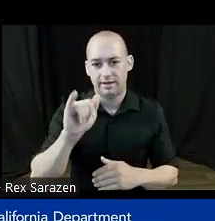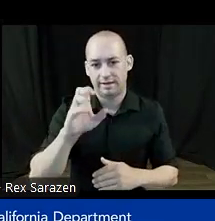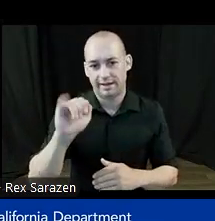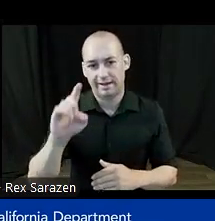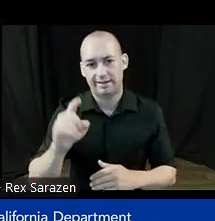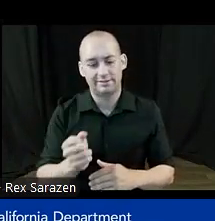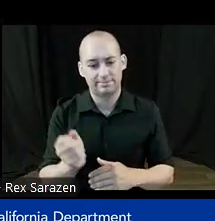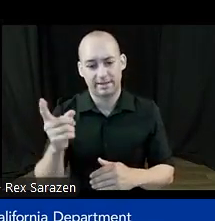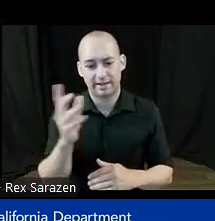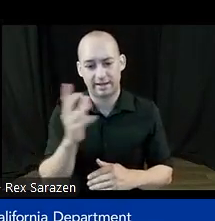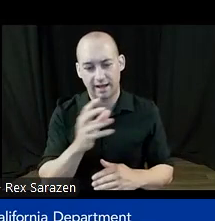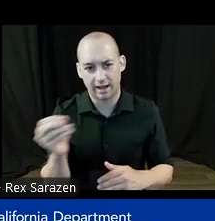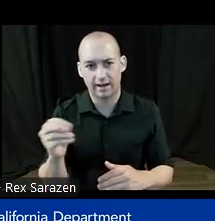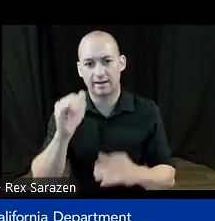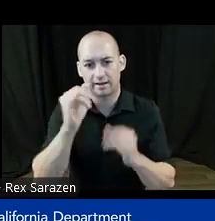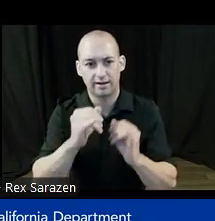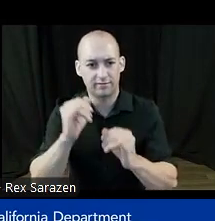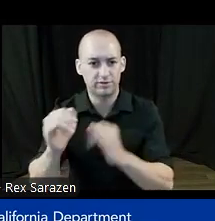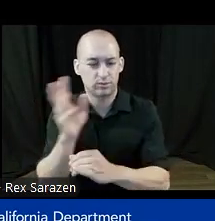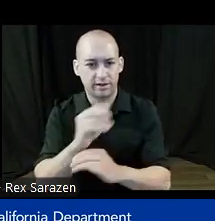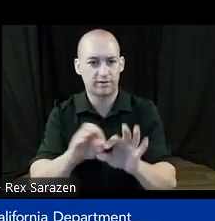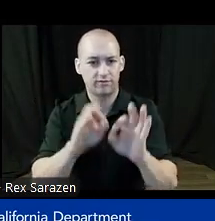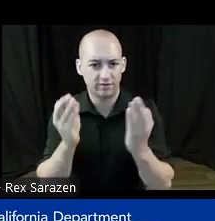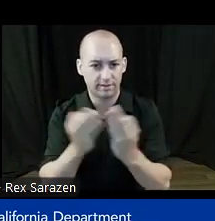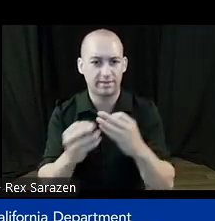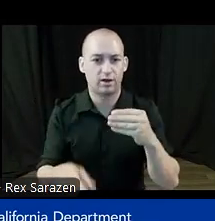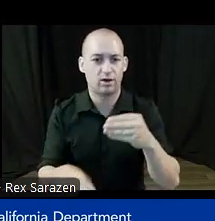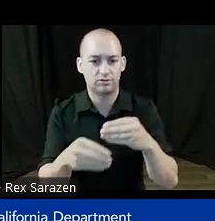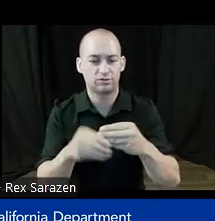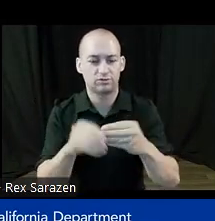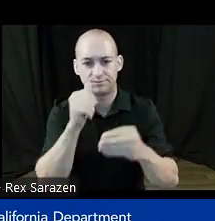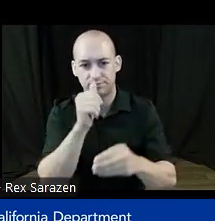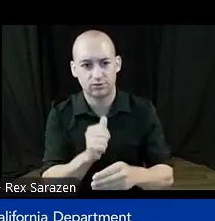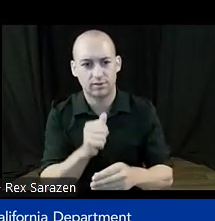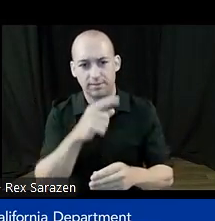course, the individual and their families are also struggling